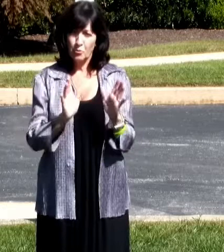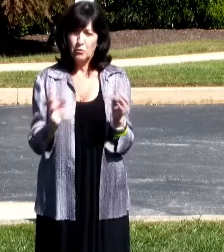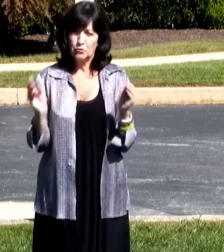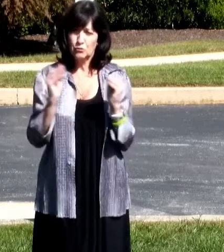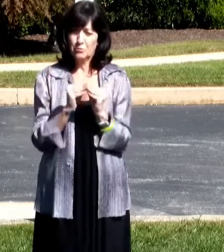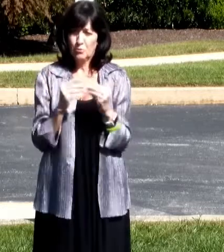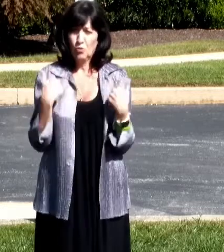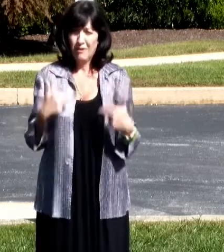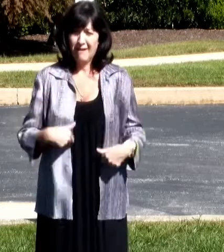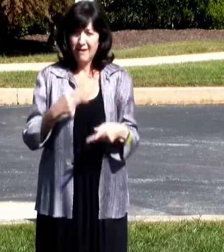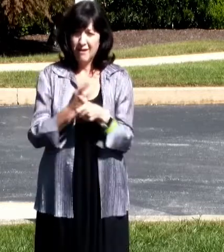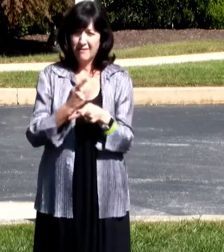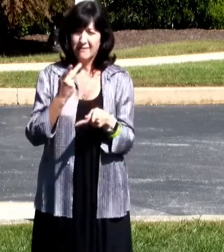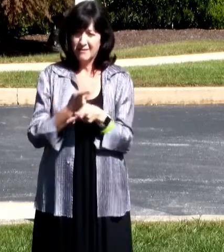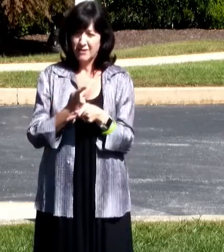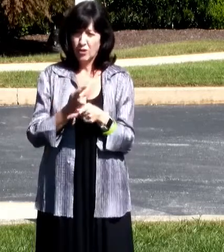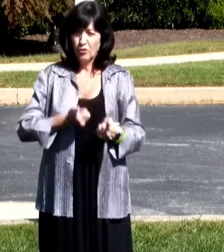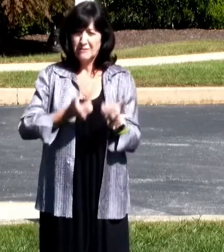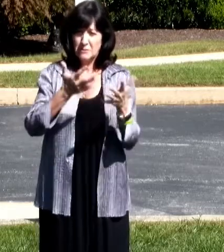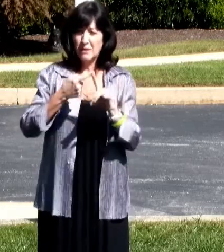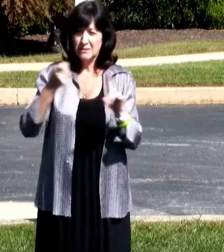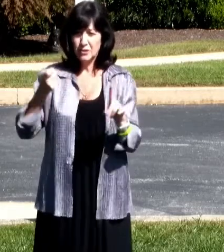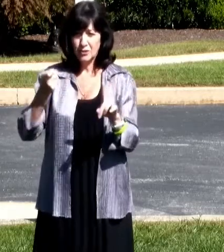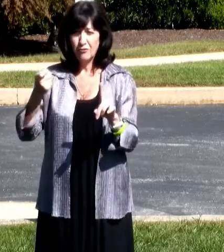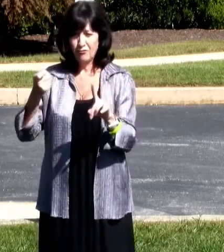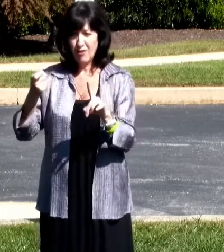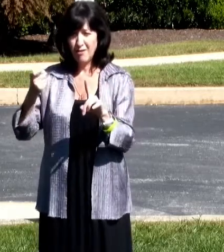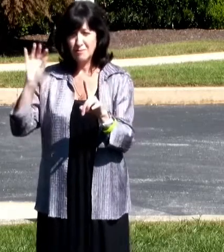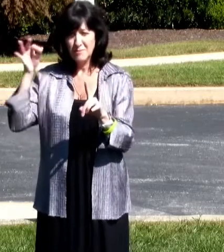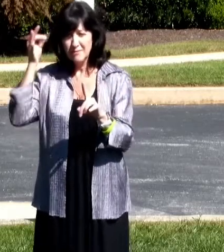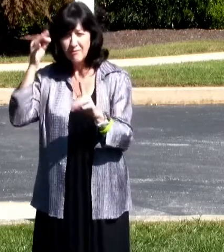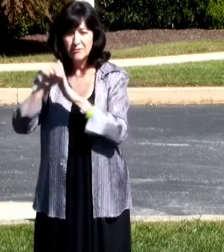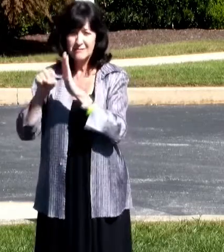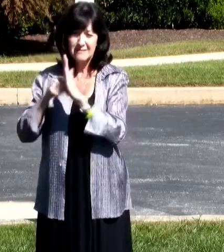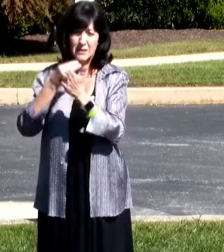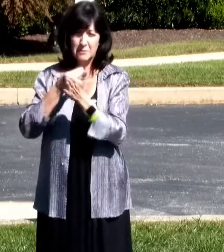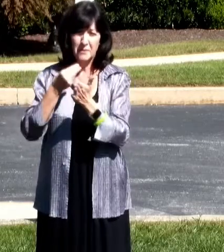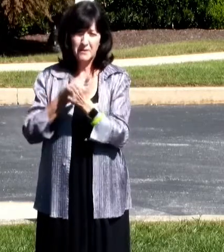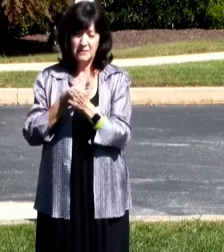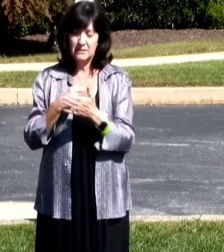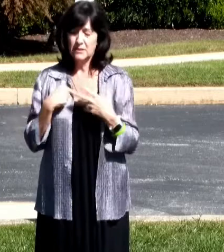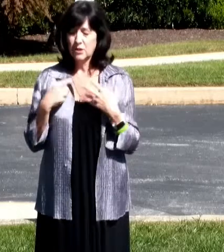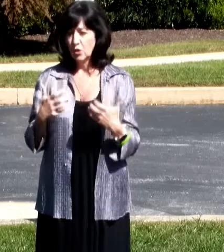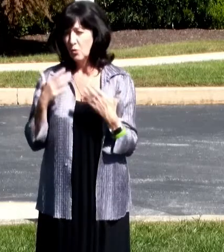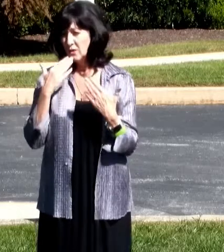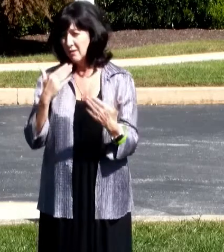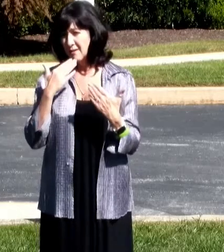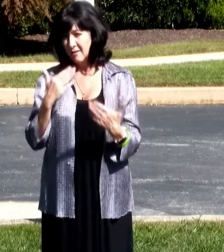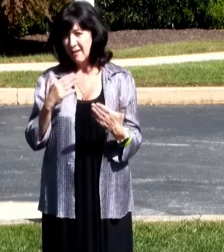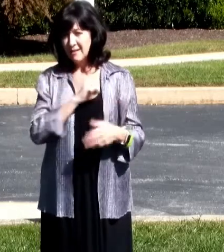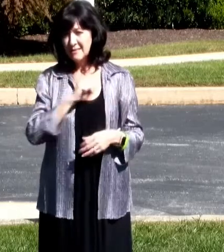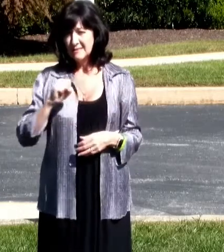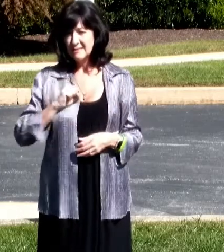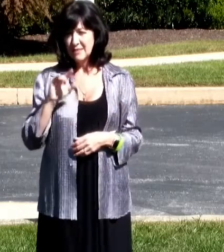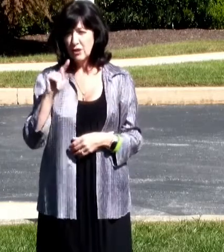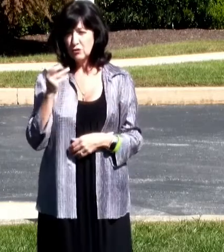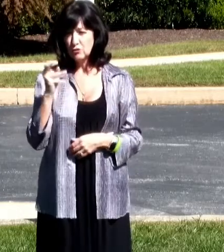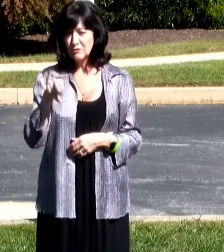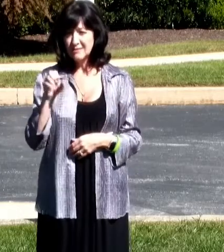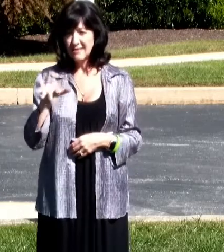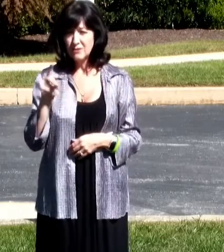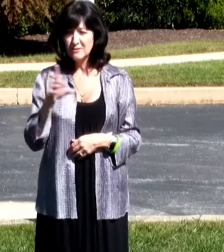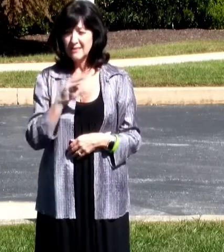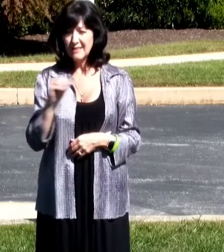want to thank and congratulate two of our real leaders in the General Assembly, Senator Brian Townsend and Representative Vance. I'm